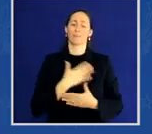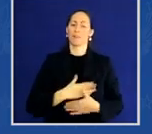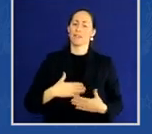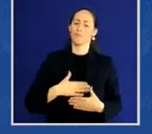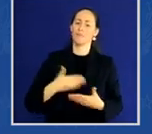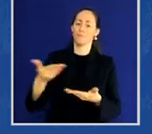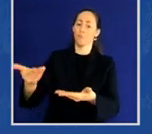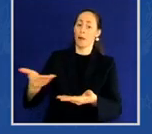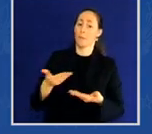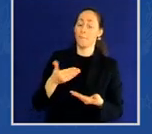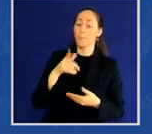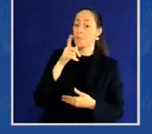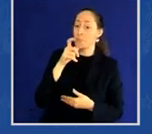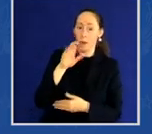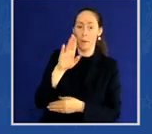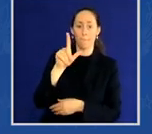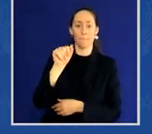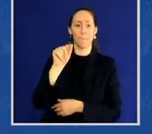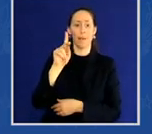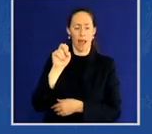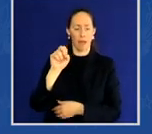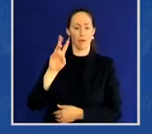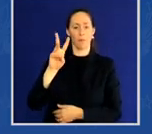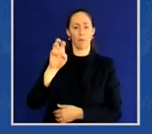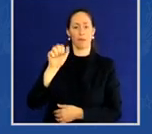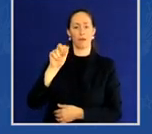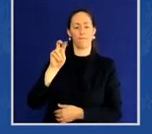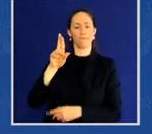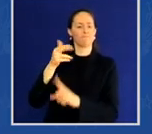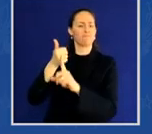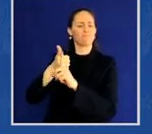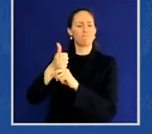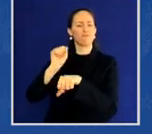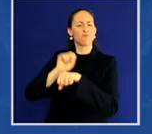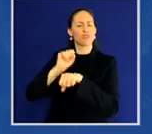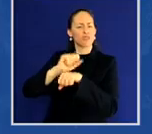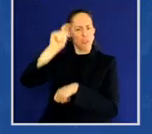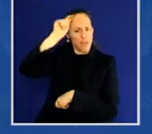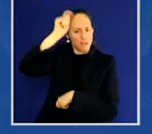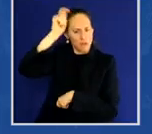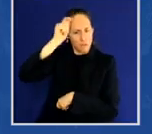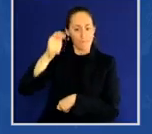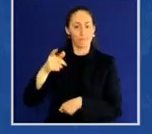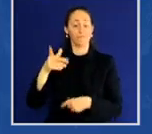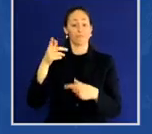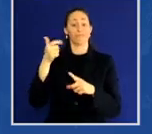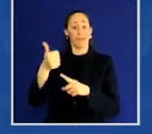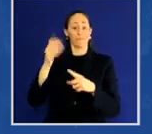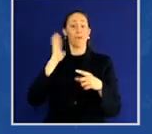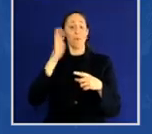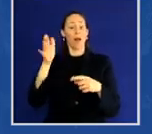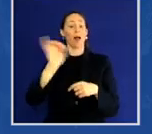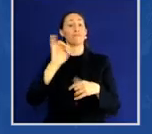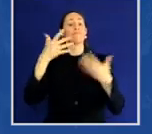Amtrak conductor here in Philadelphia, who will introduce the president. Thank you. Blake?